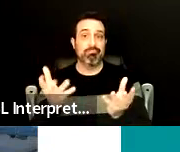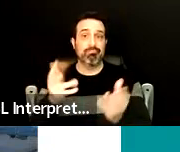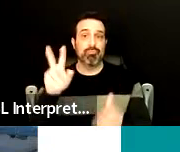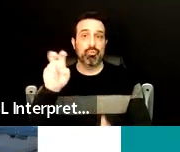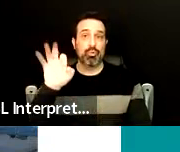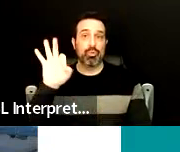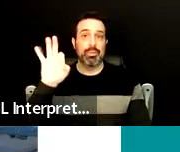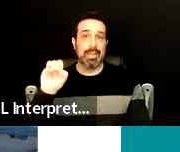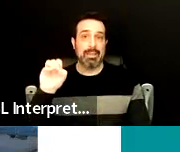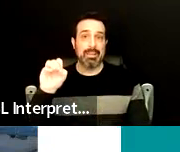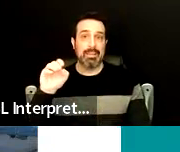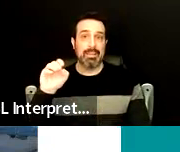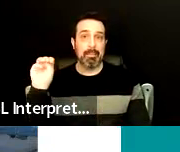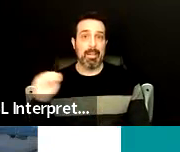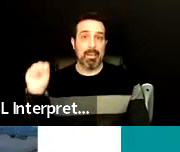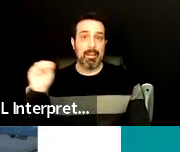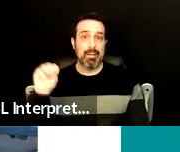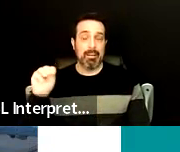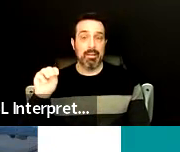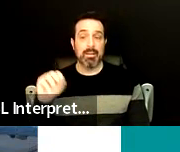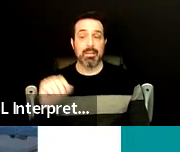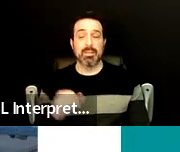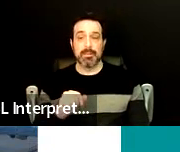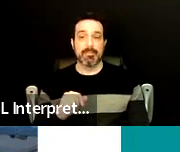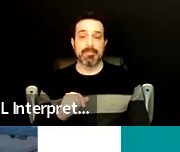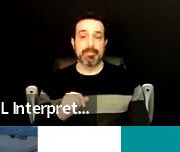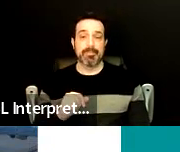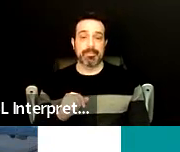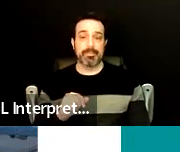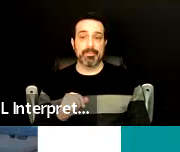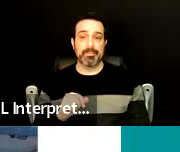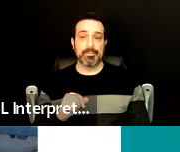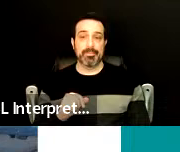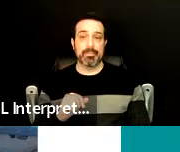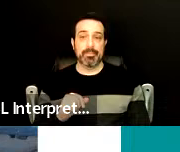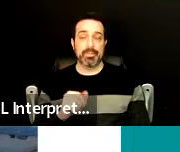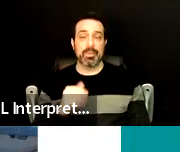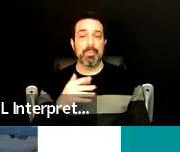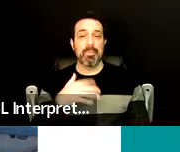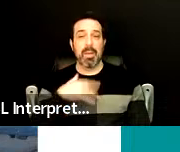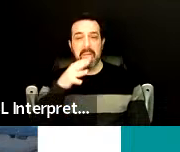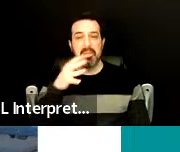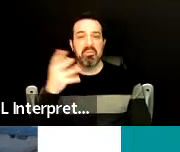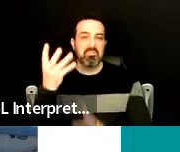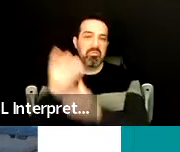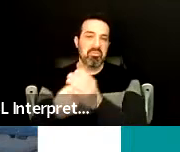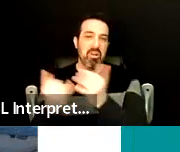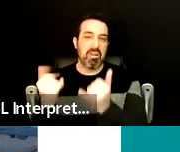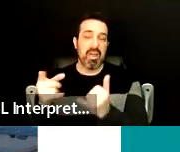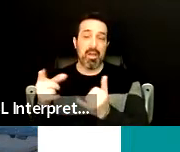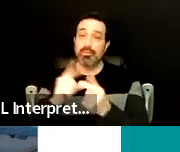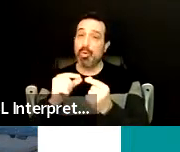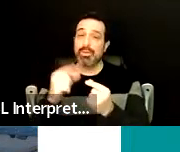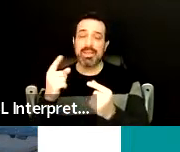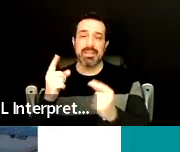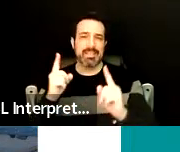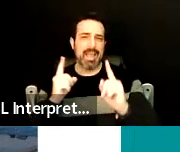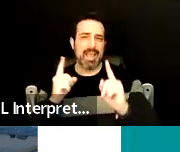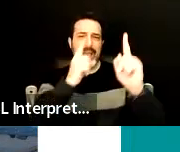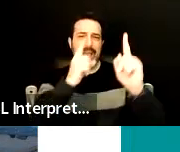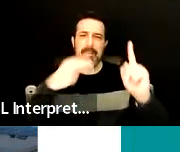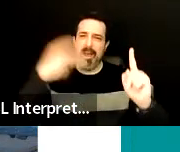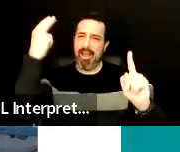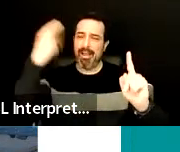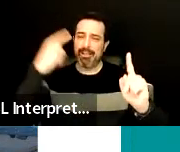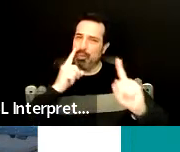290. But as my dear departed mother would always say, aim high. So we